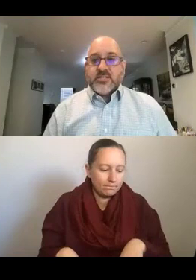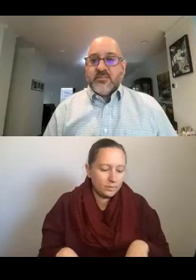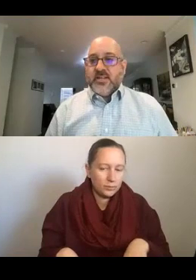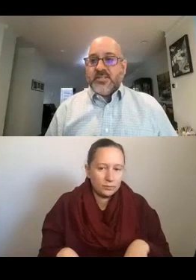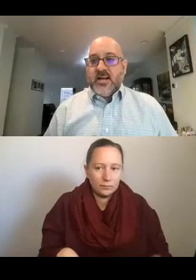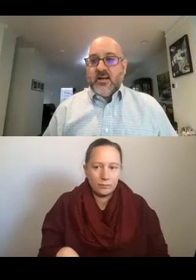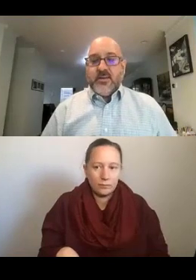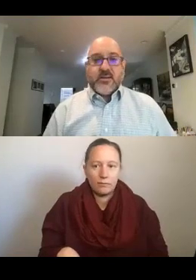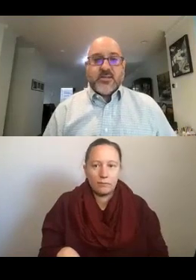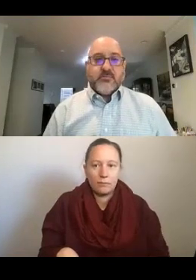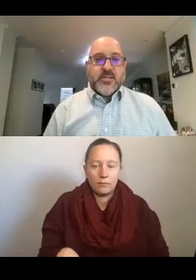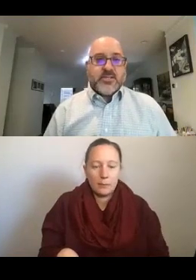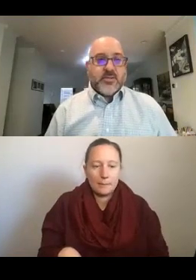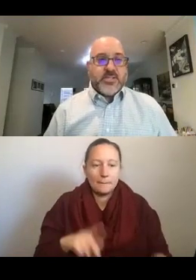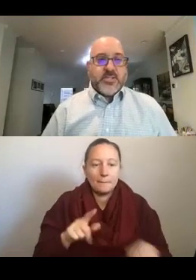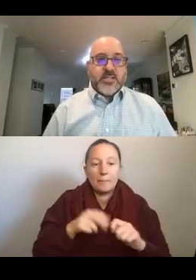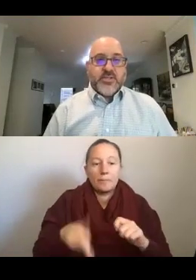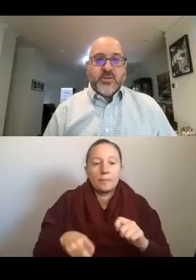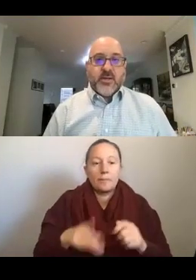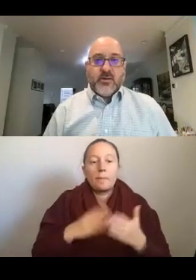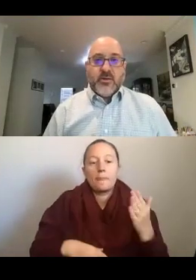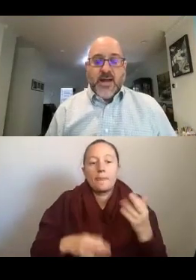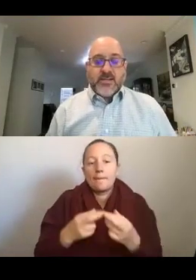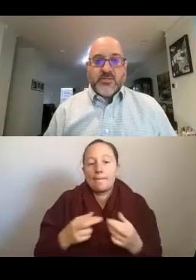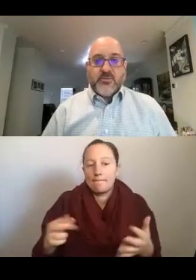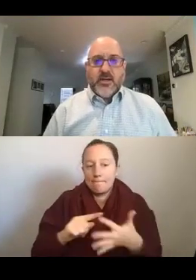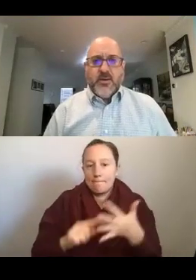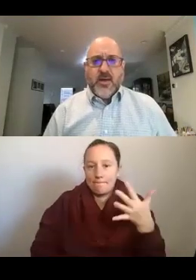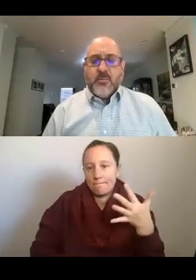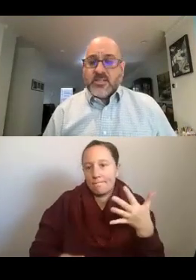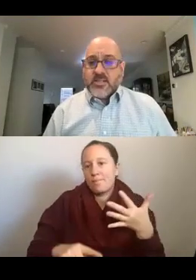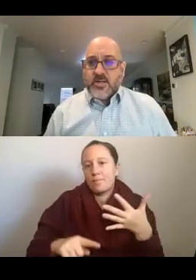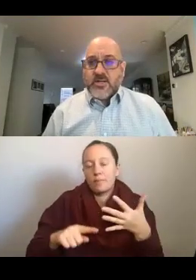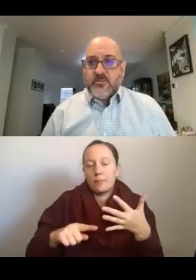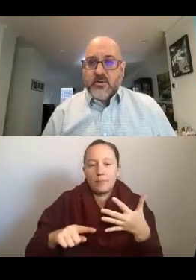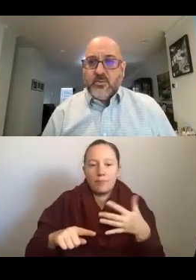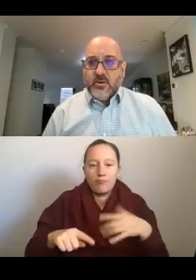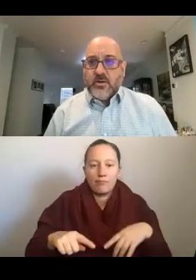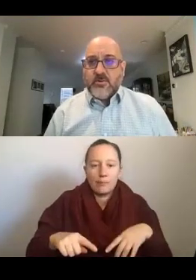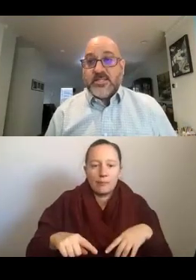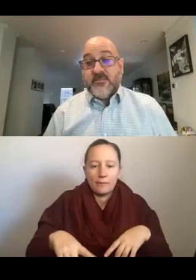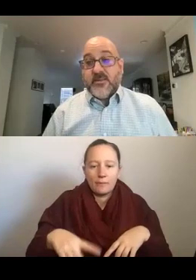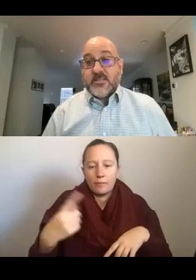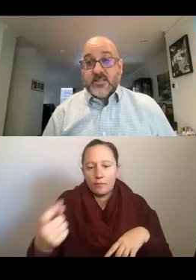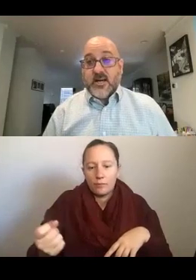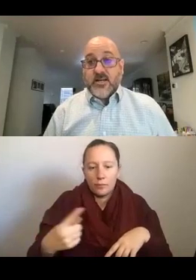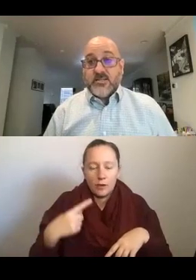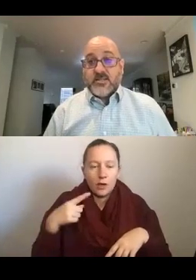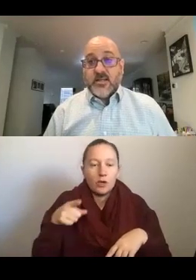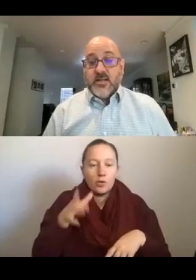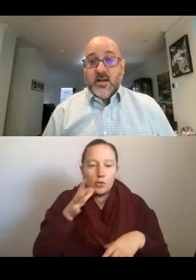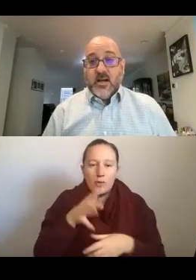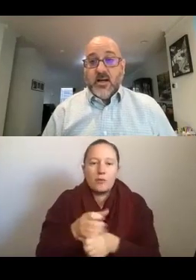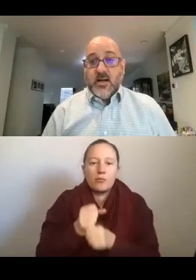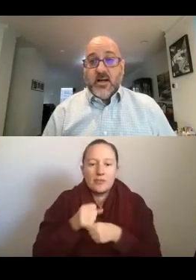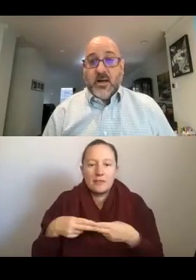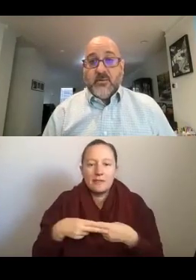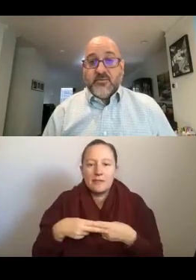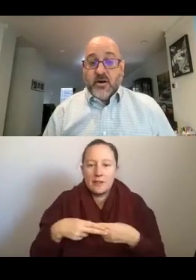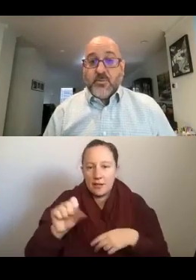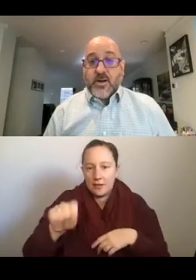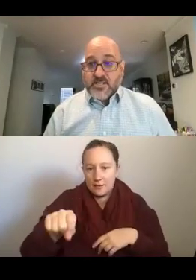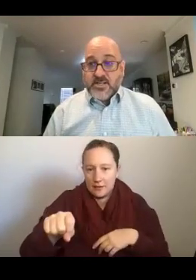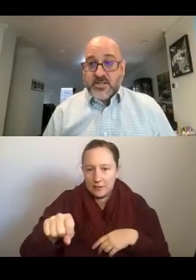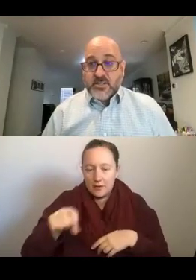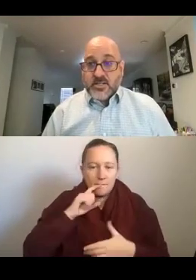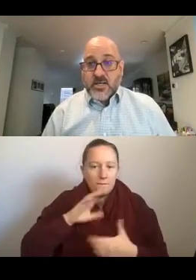So just to finish out, these are some resources that you can go back to. There was a question, you will be receiving the slides for